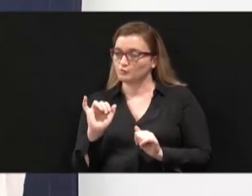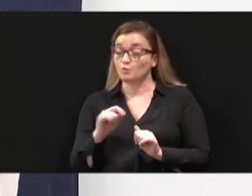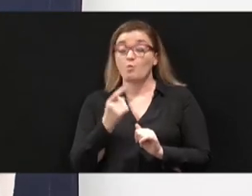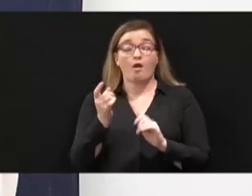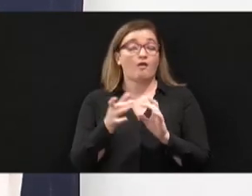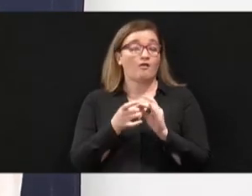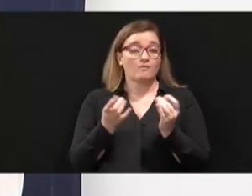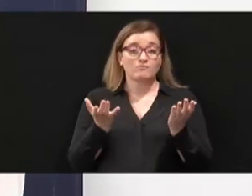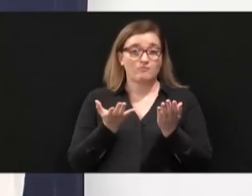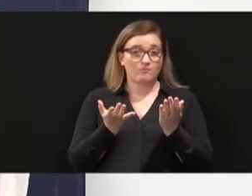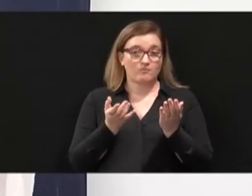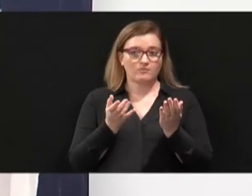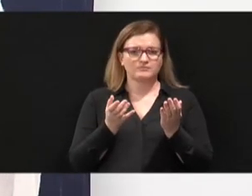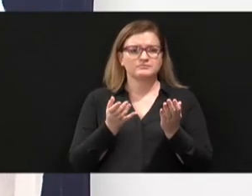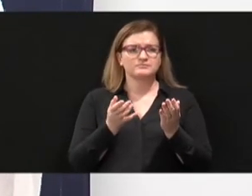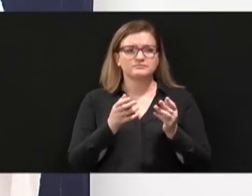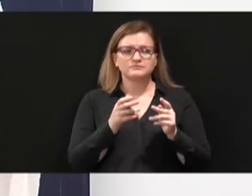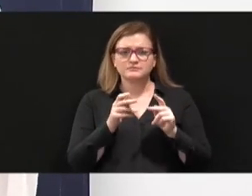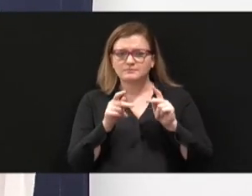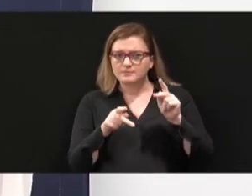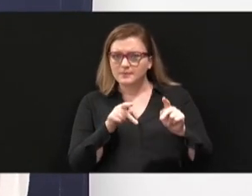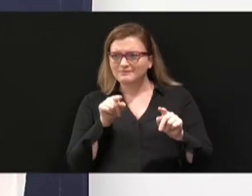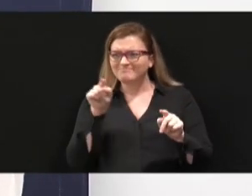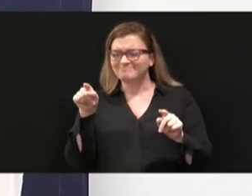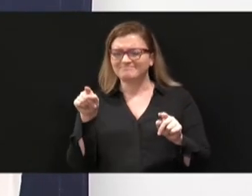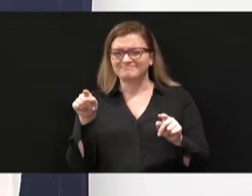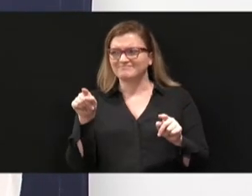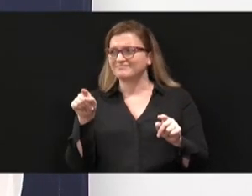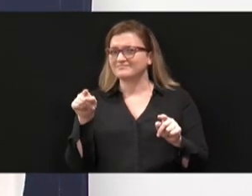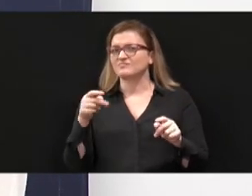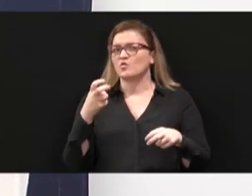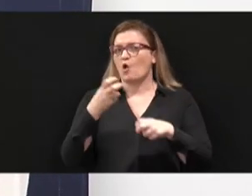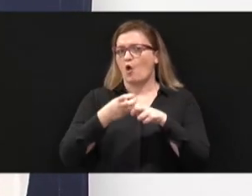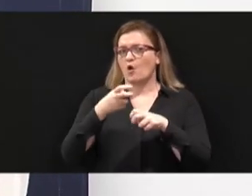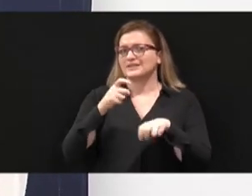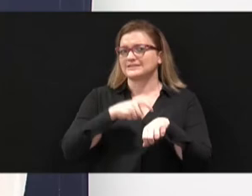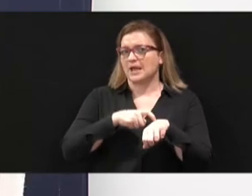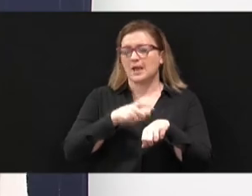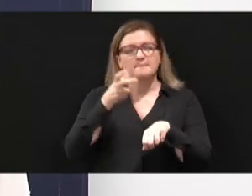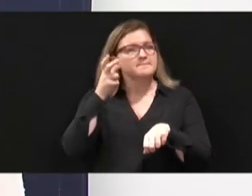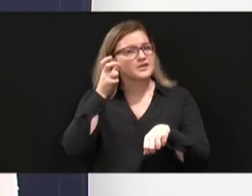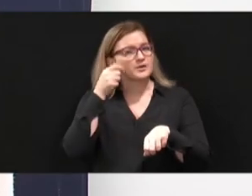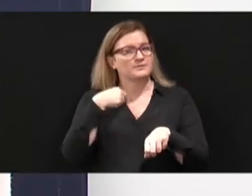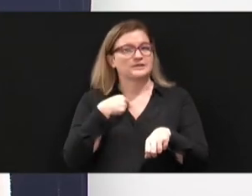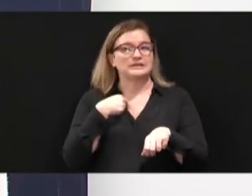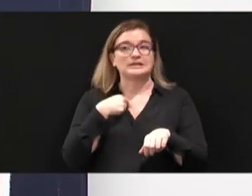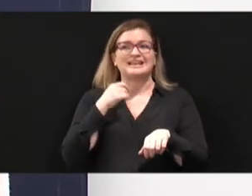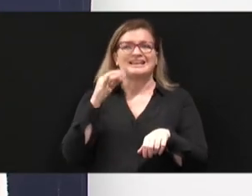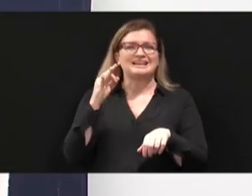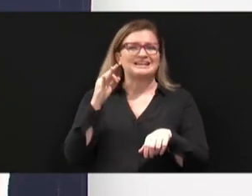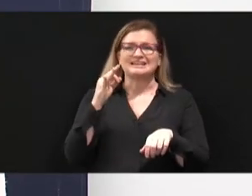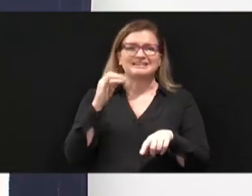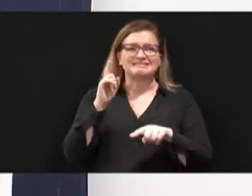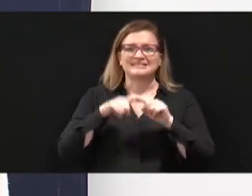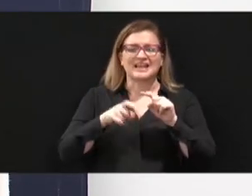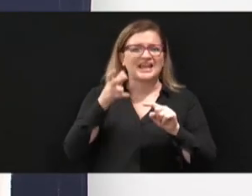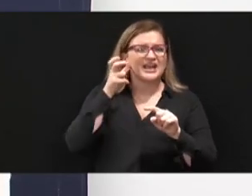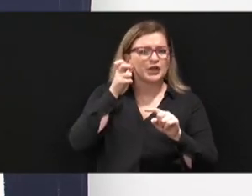comment is, some people, particularly over there, are having a hard time hearing me. If at any point anyone in the room can't hear